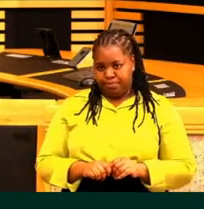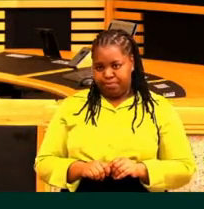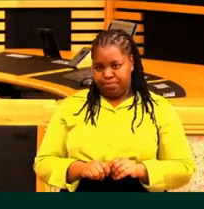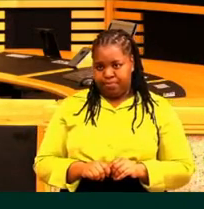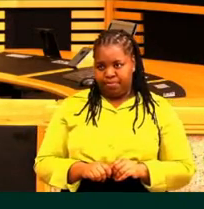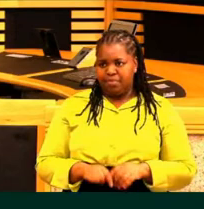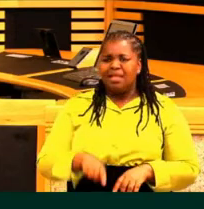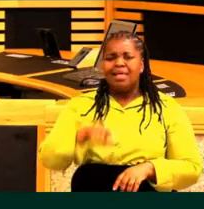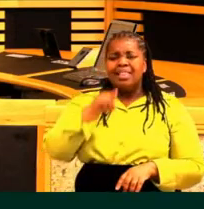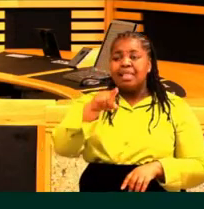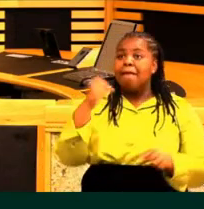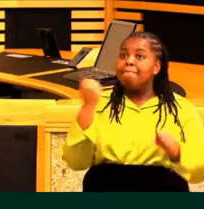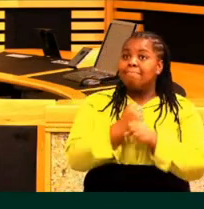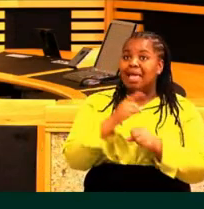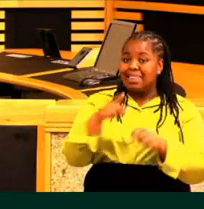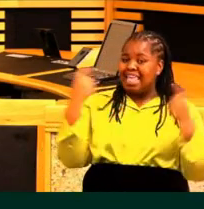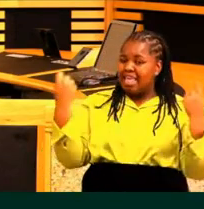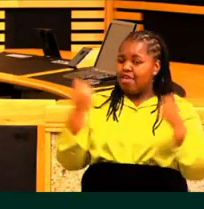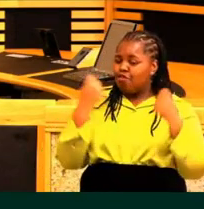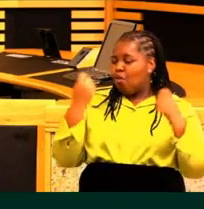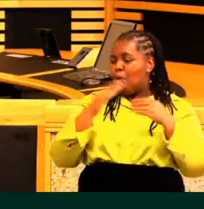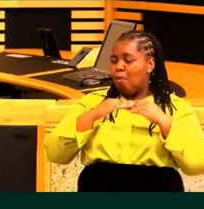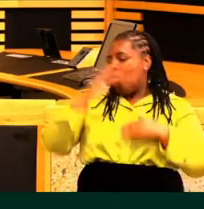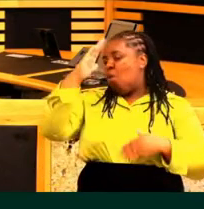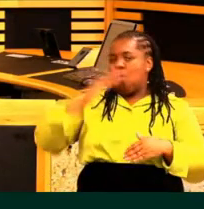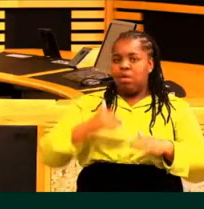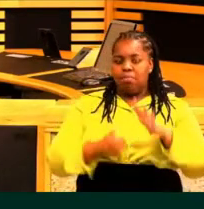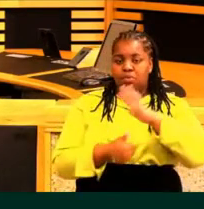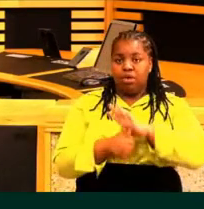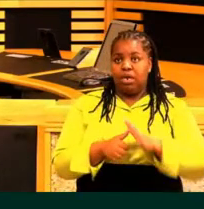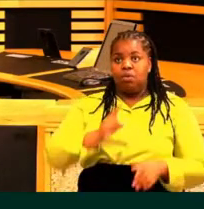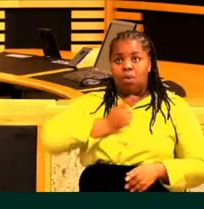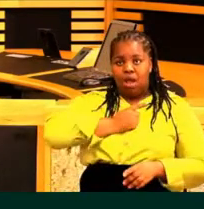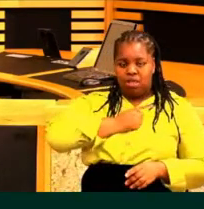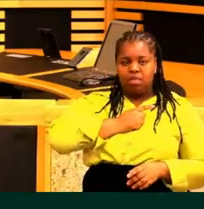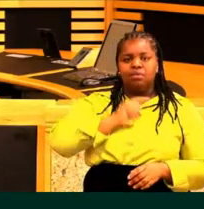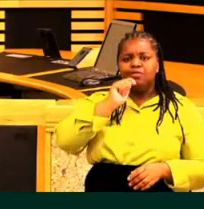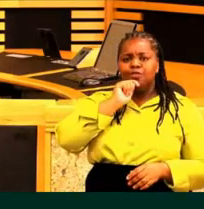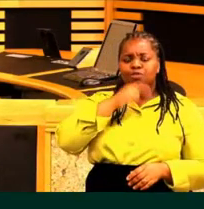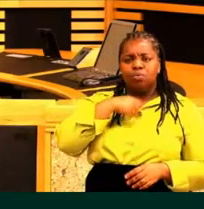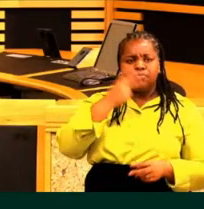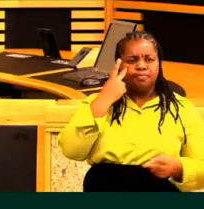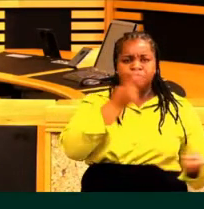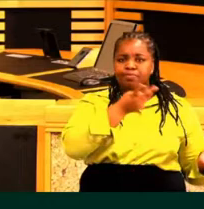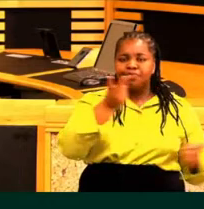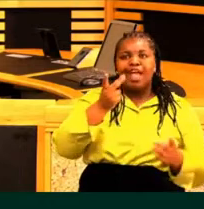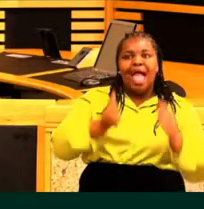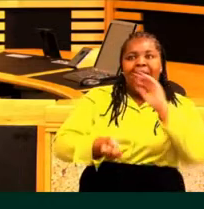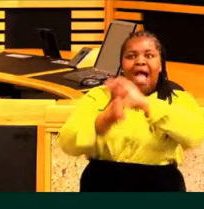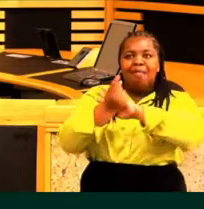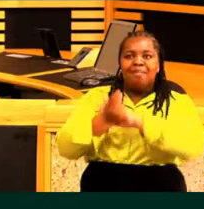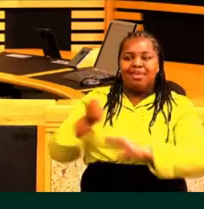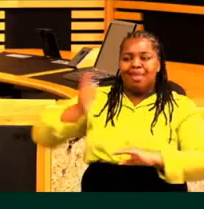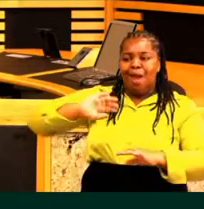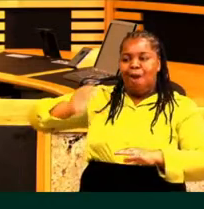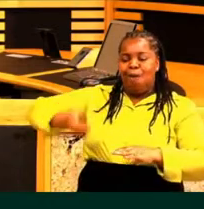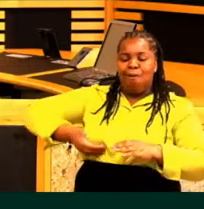what makes this event even more symbolic is the fact that he is convinced during the women's month